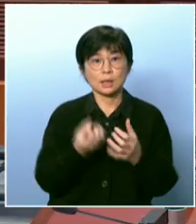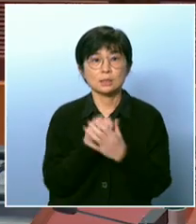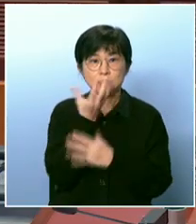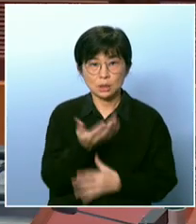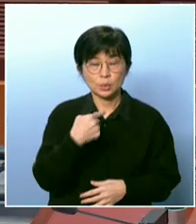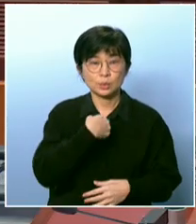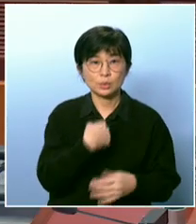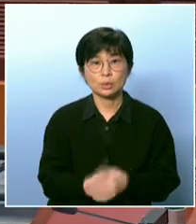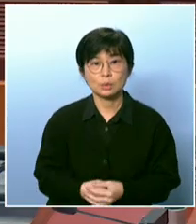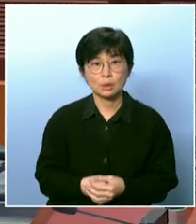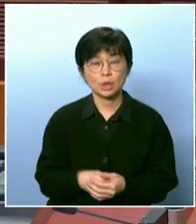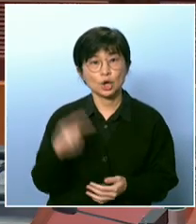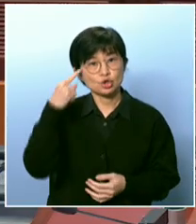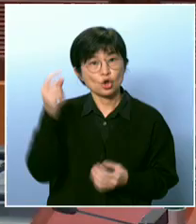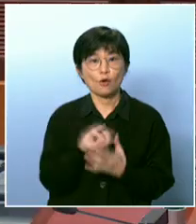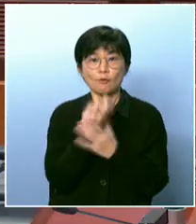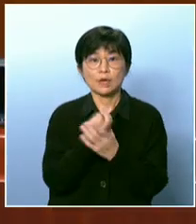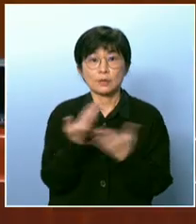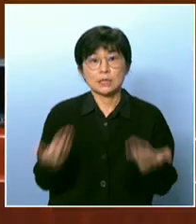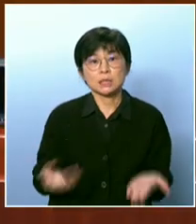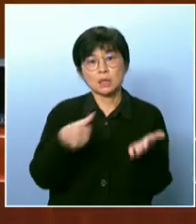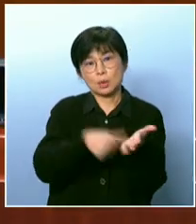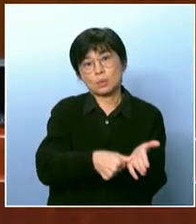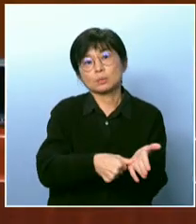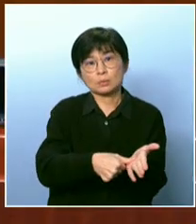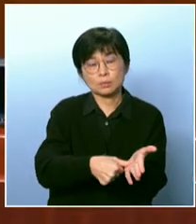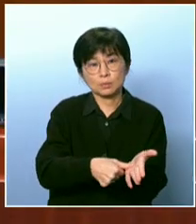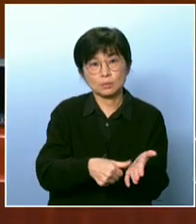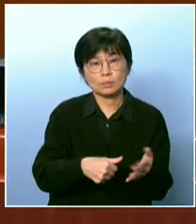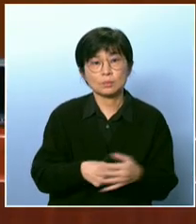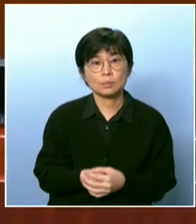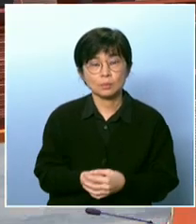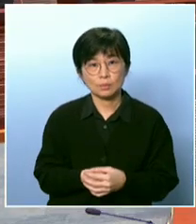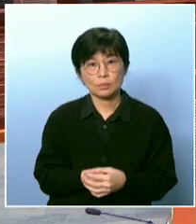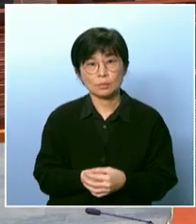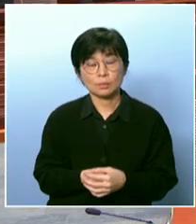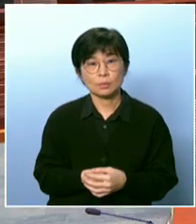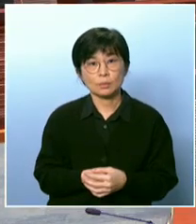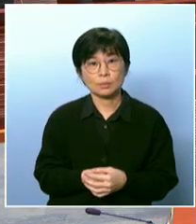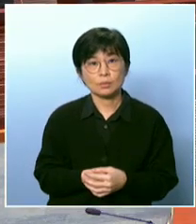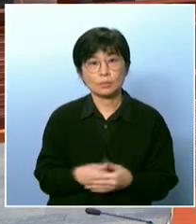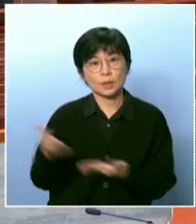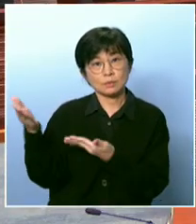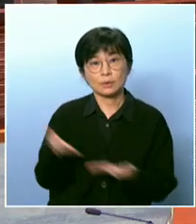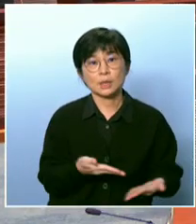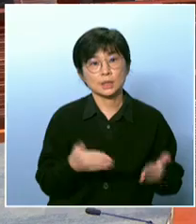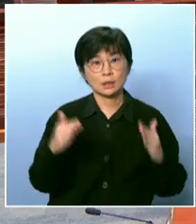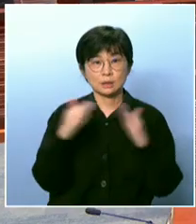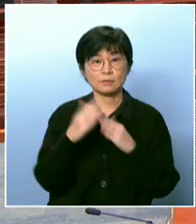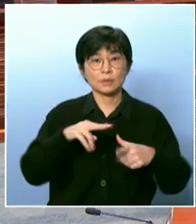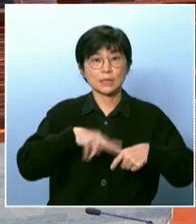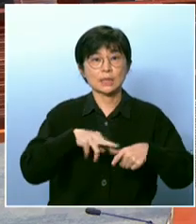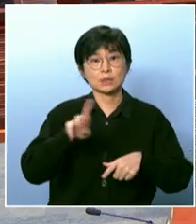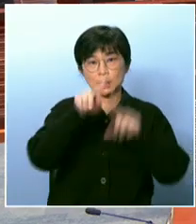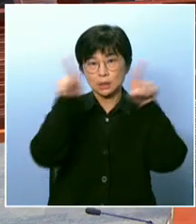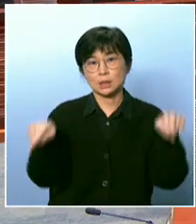direct or indirect pecuniary interests relating to the item under discussion before they speak on the item. Members who wish to speak, please press the